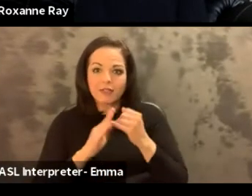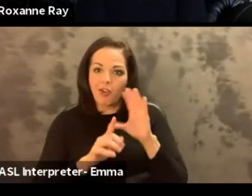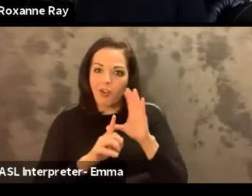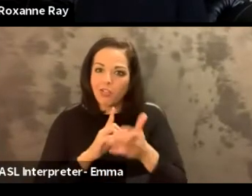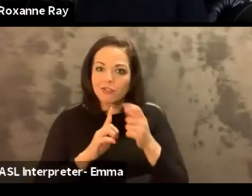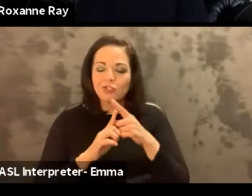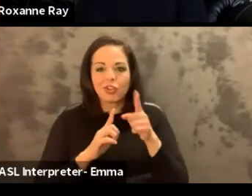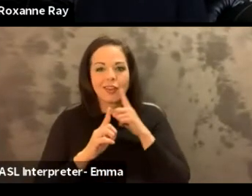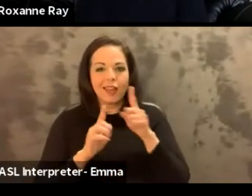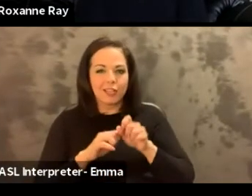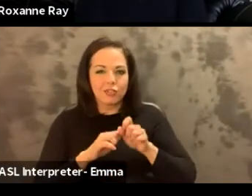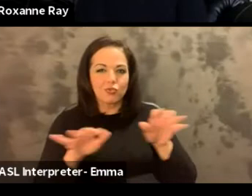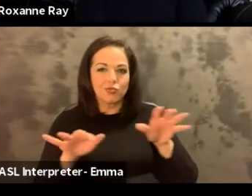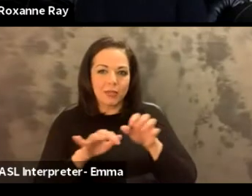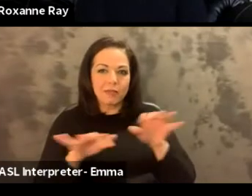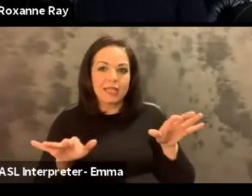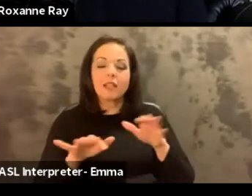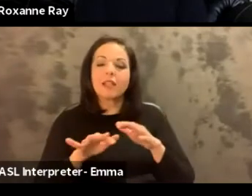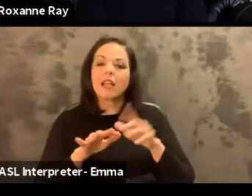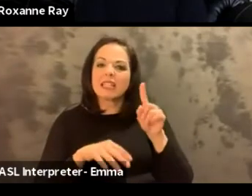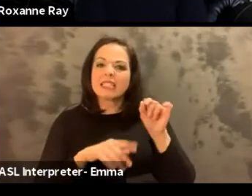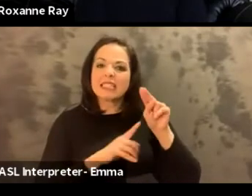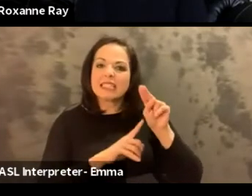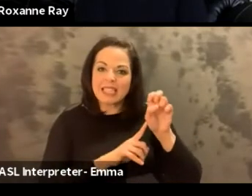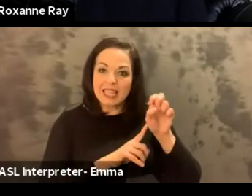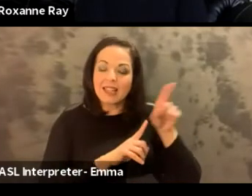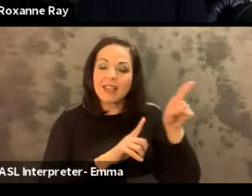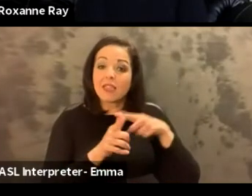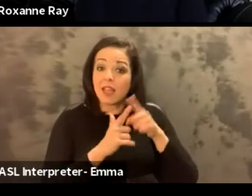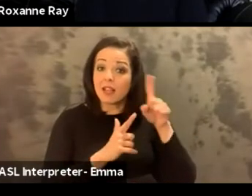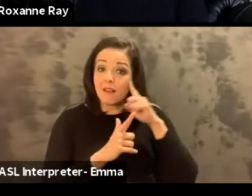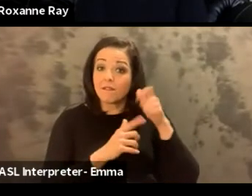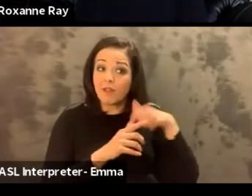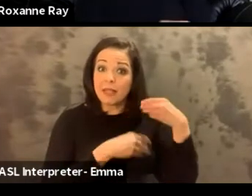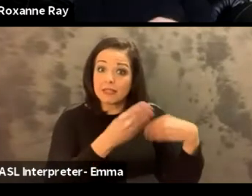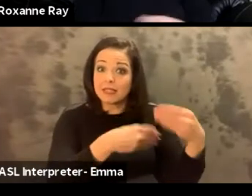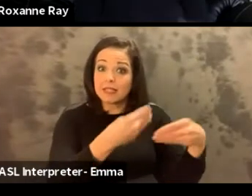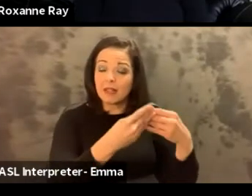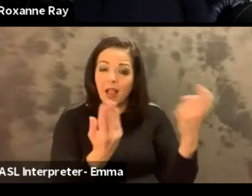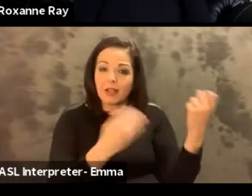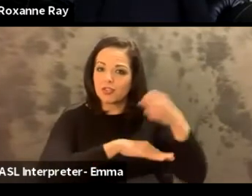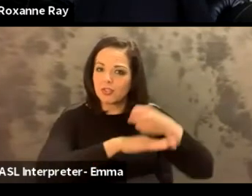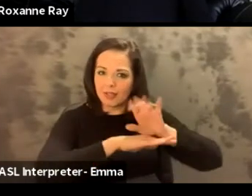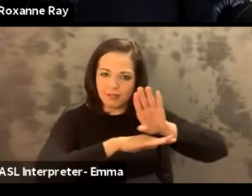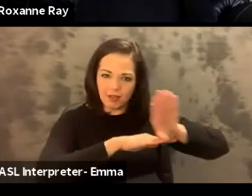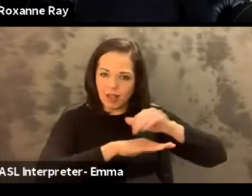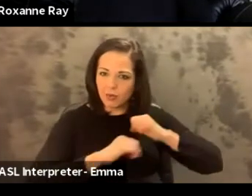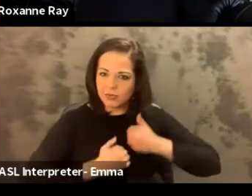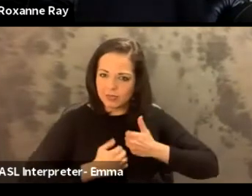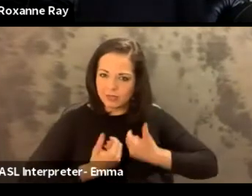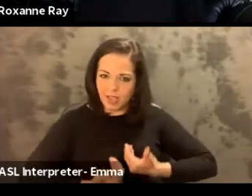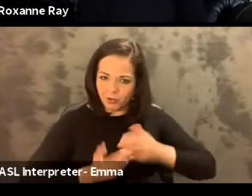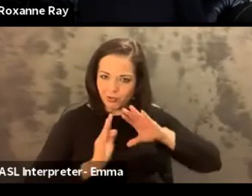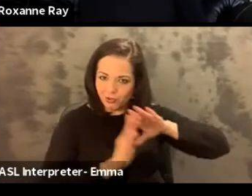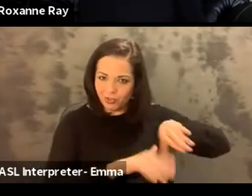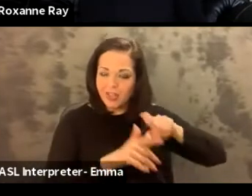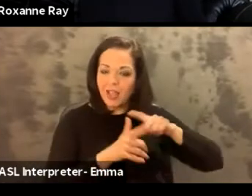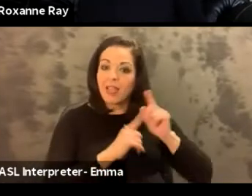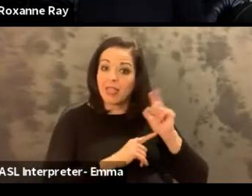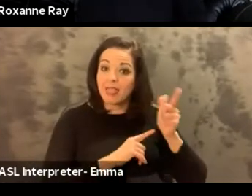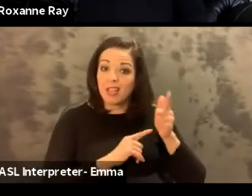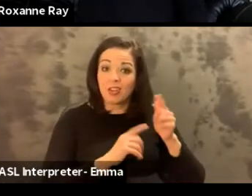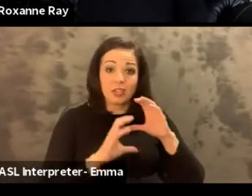distributed nationally. And then, having made not a cent from it, I did shut that down. I was tired. And eventually a kind of